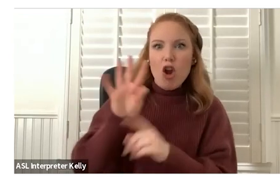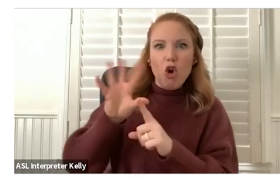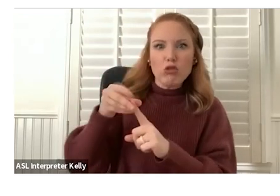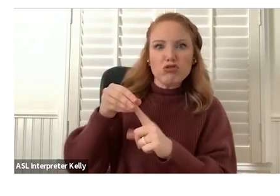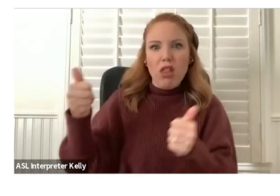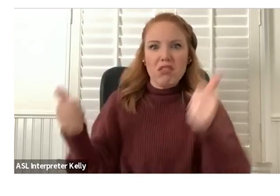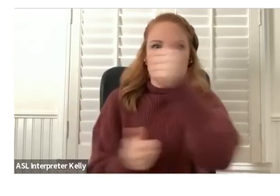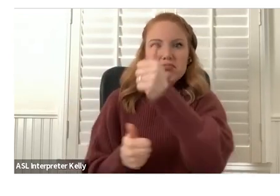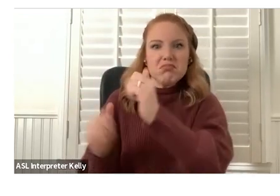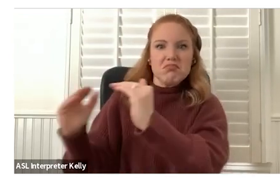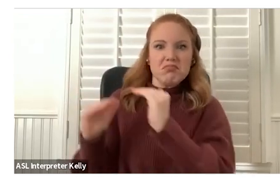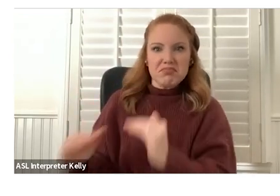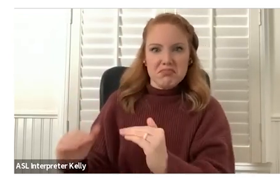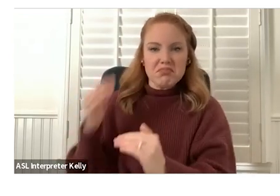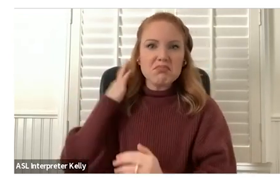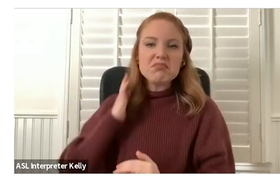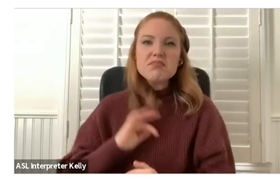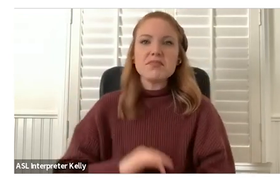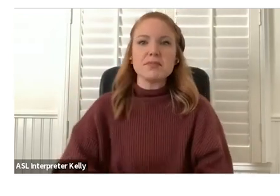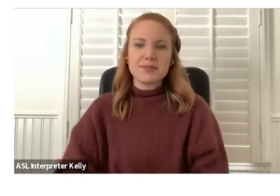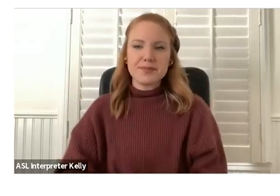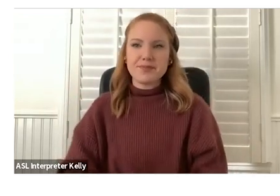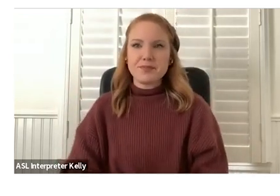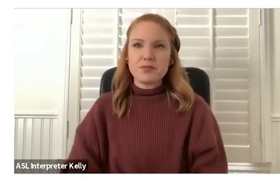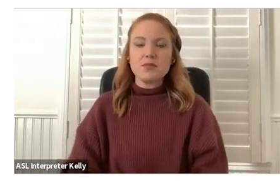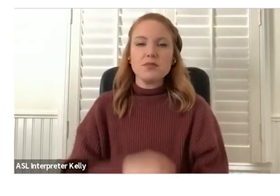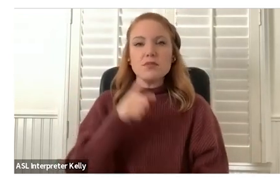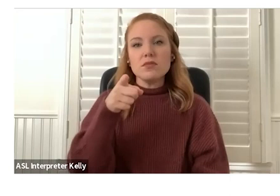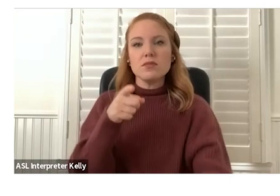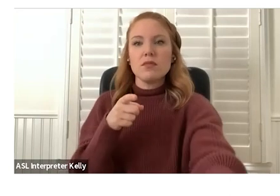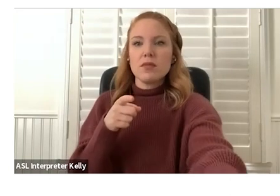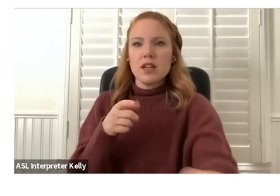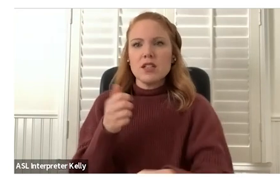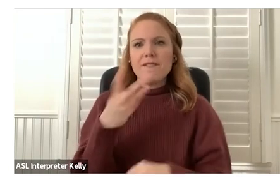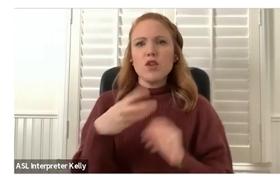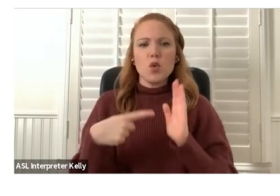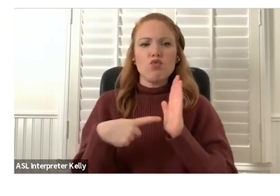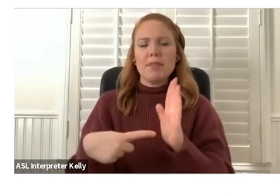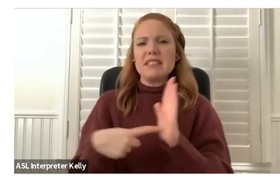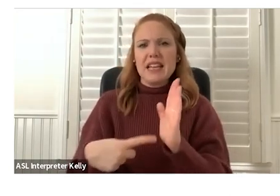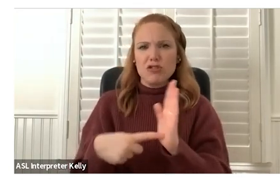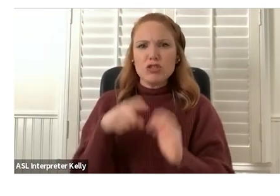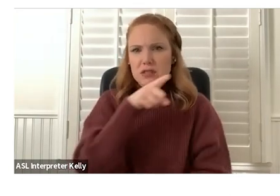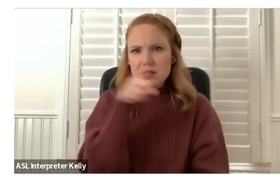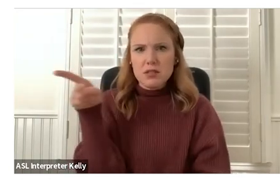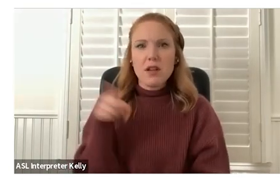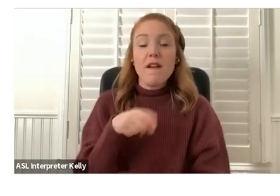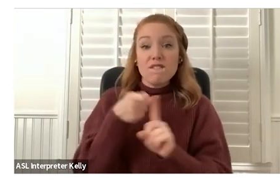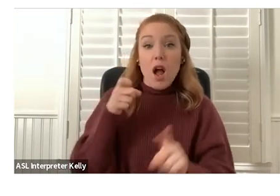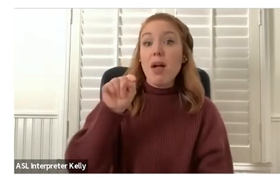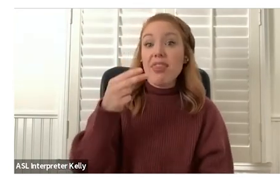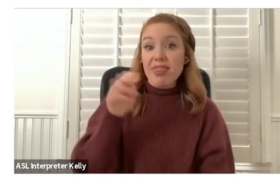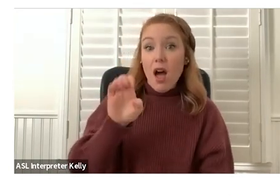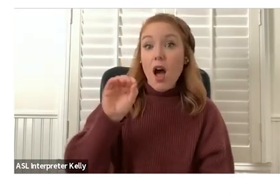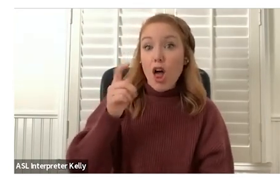the pace in terms of cultural material output in the 19th century, in the 1800s. The first, and these are very gendered,